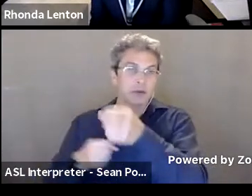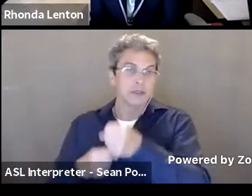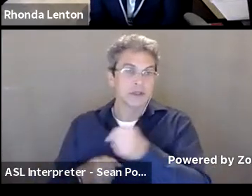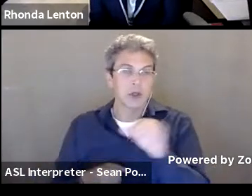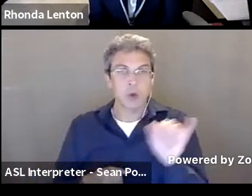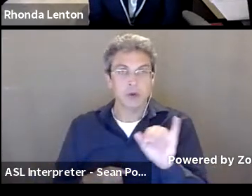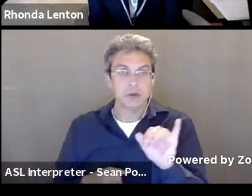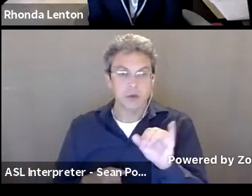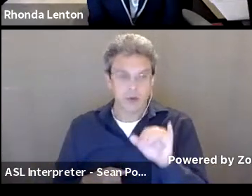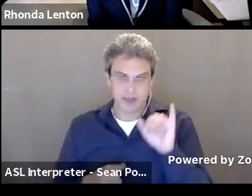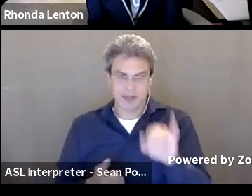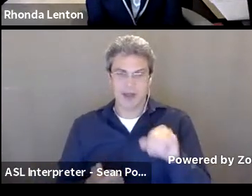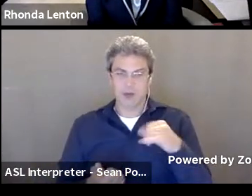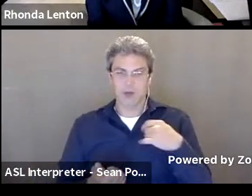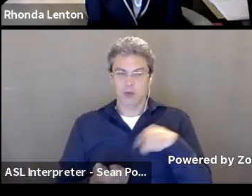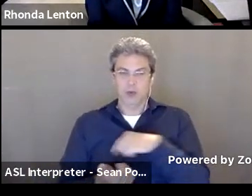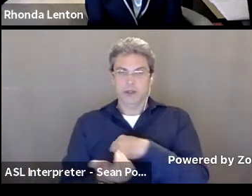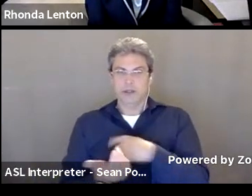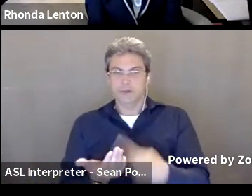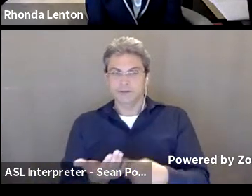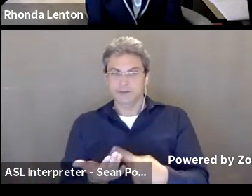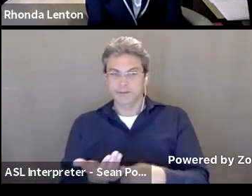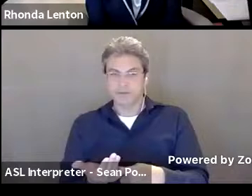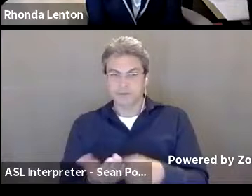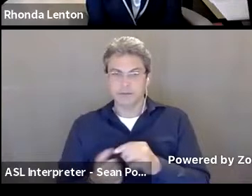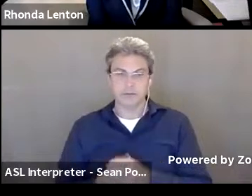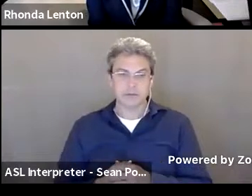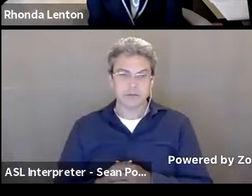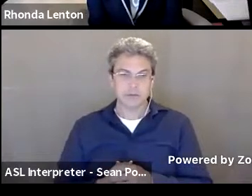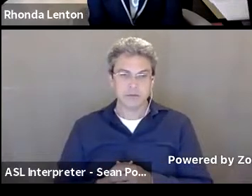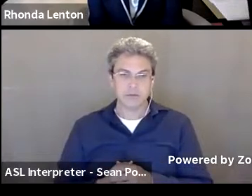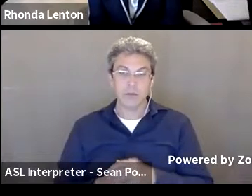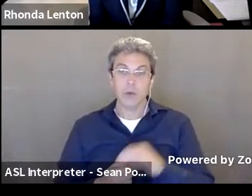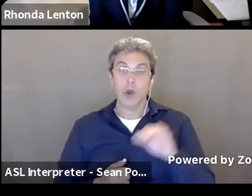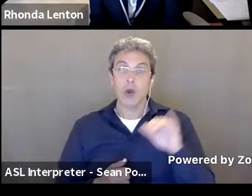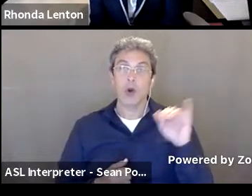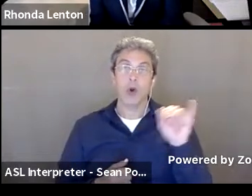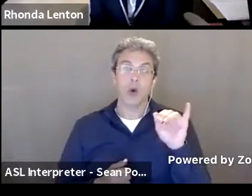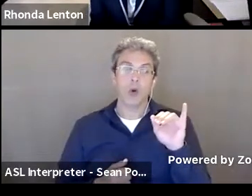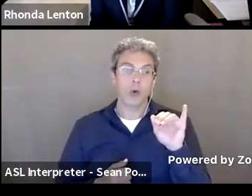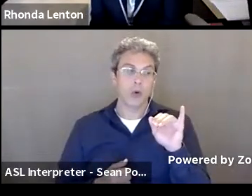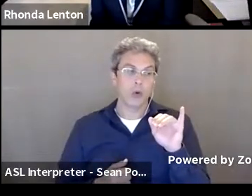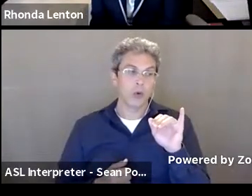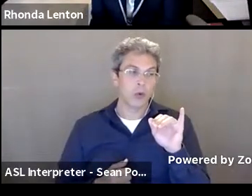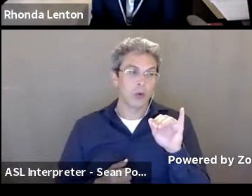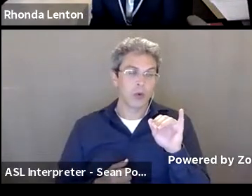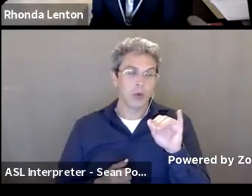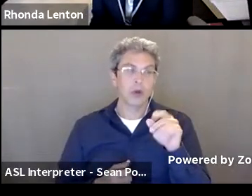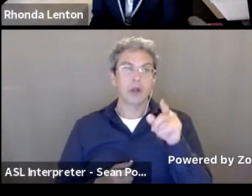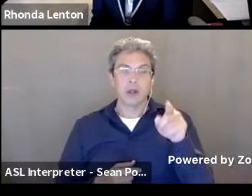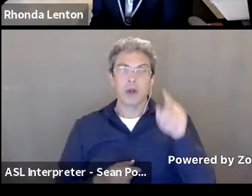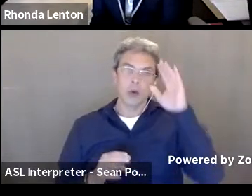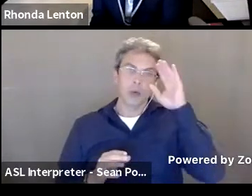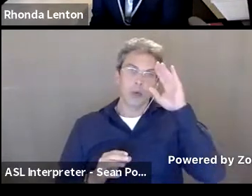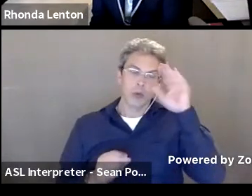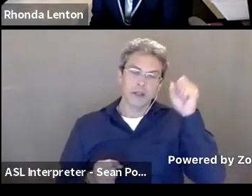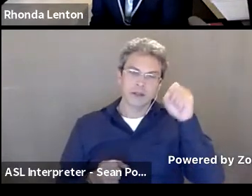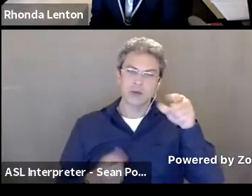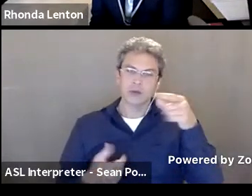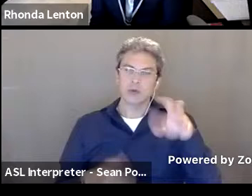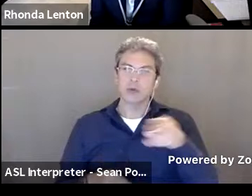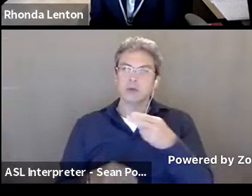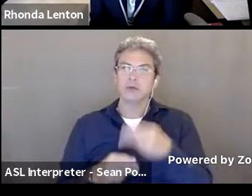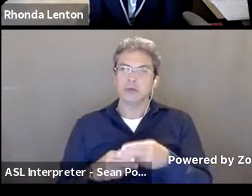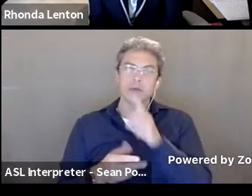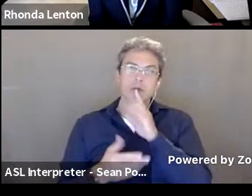being discussed. Another piece that we're working on, President Lenton talked about the development